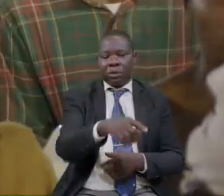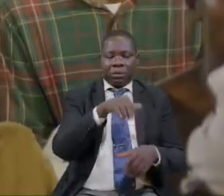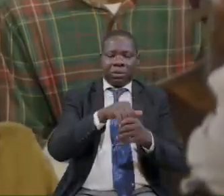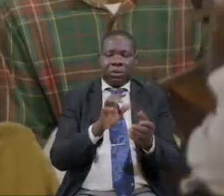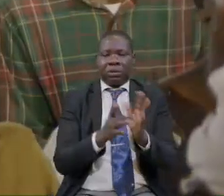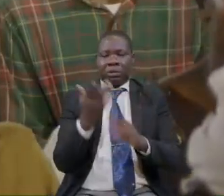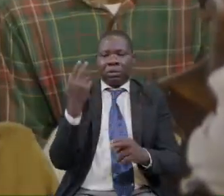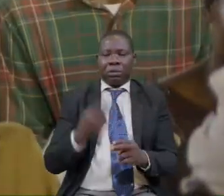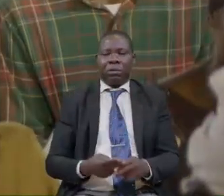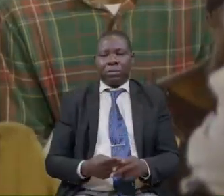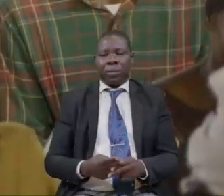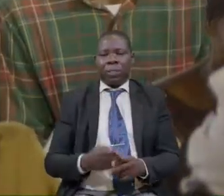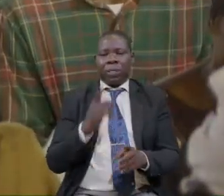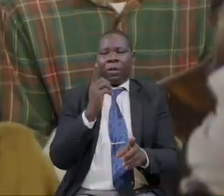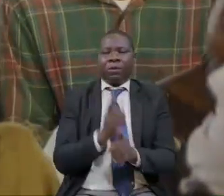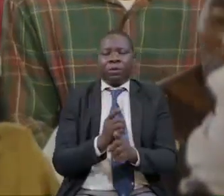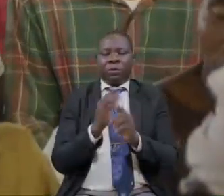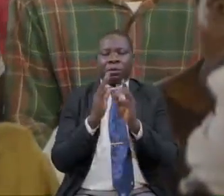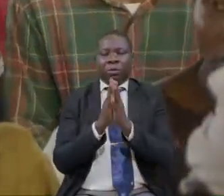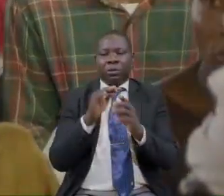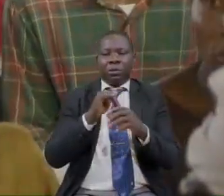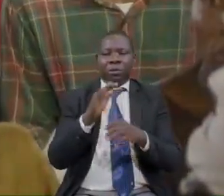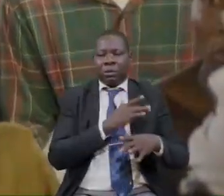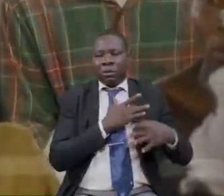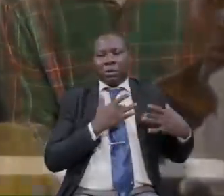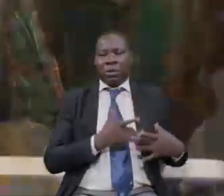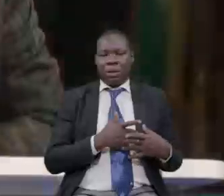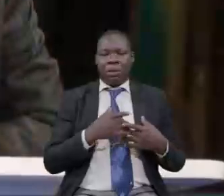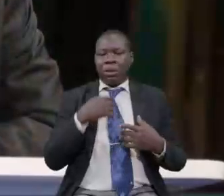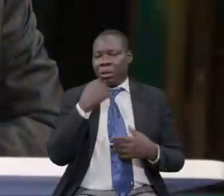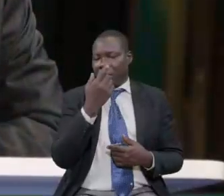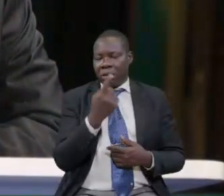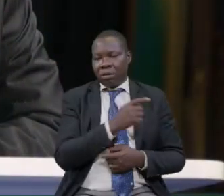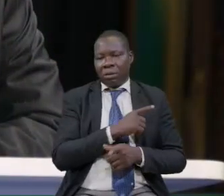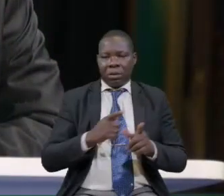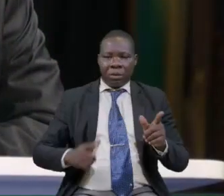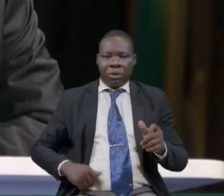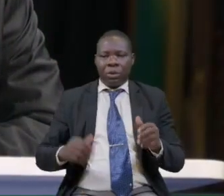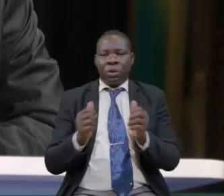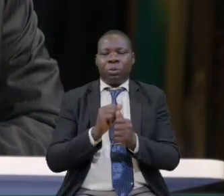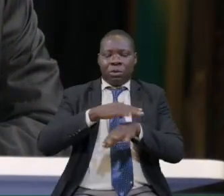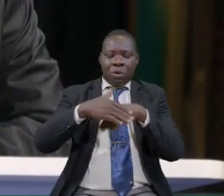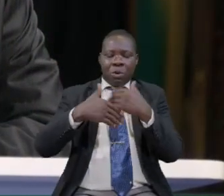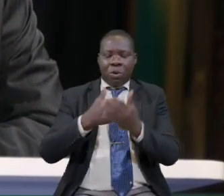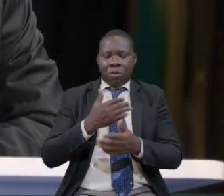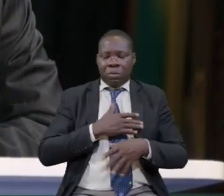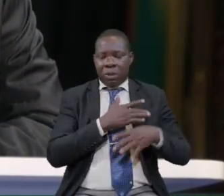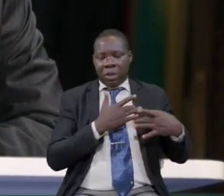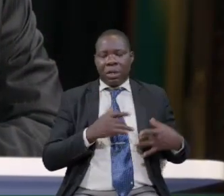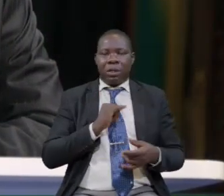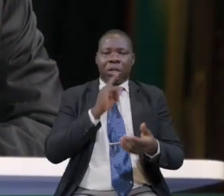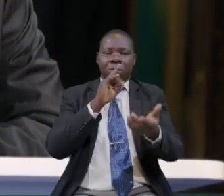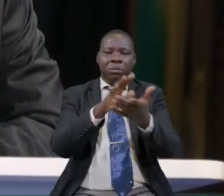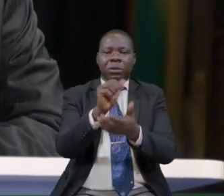Just pray in your heart. Tell the Lord, with all my heart, I believe that